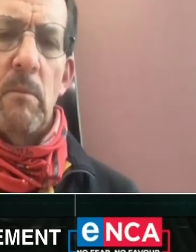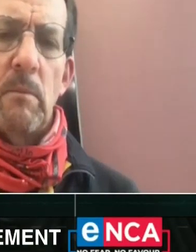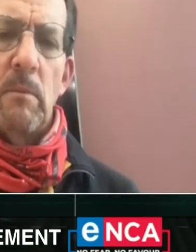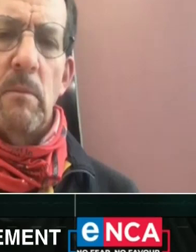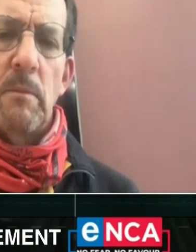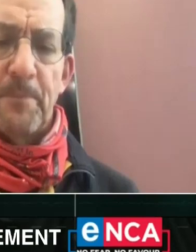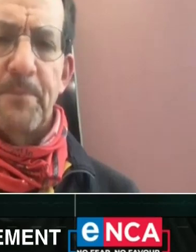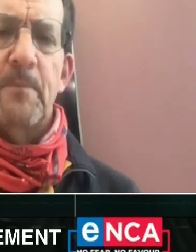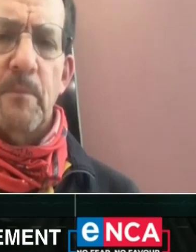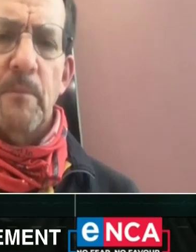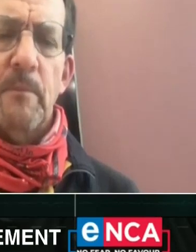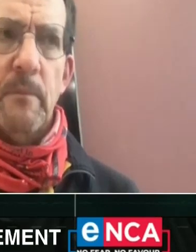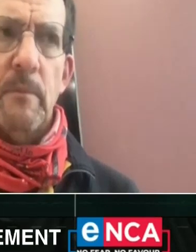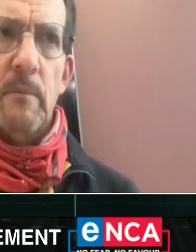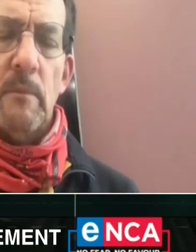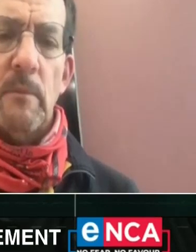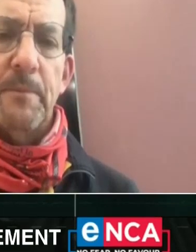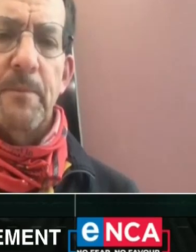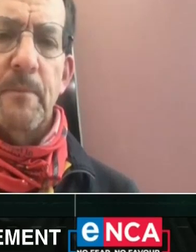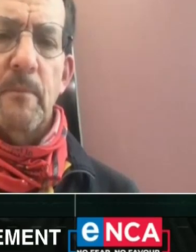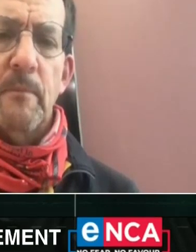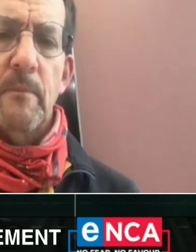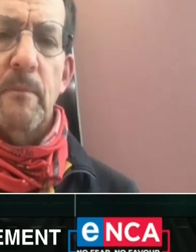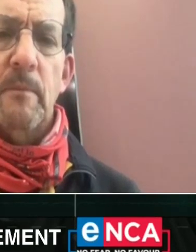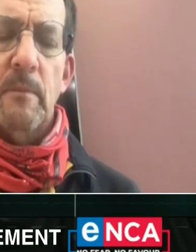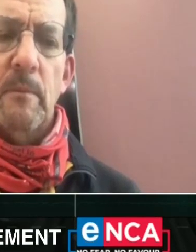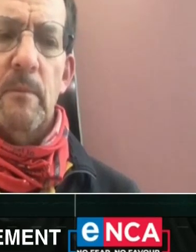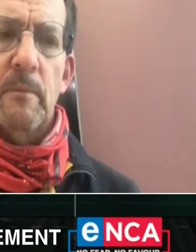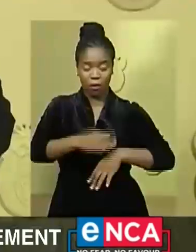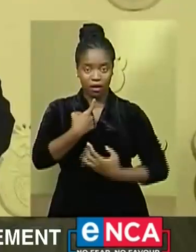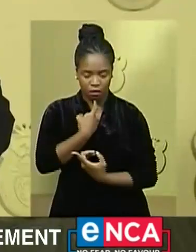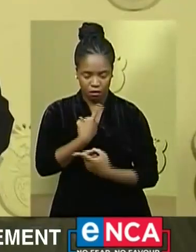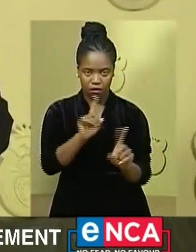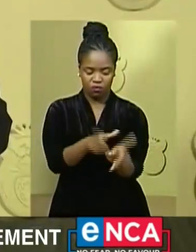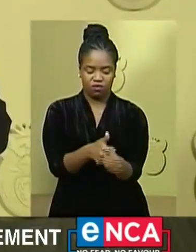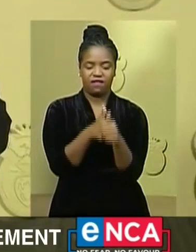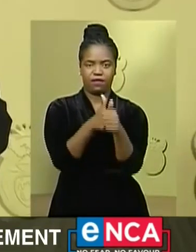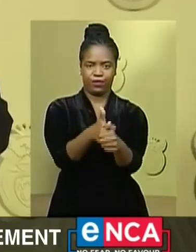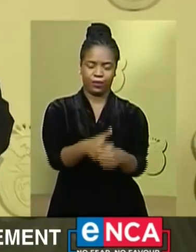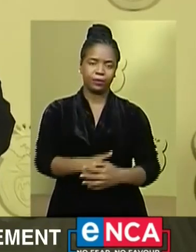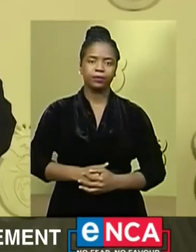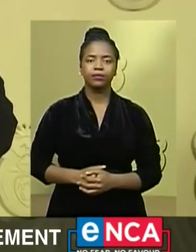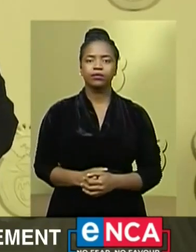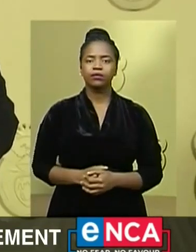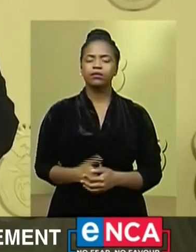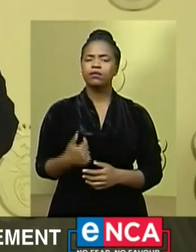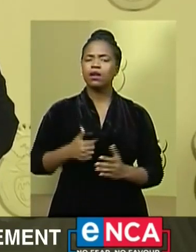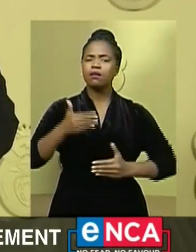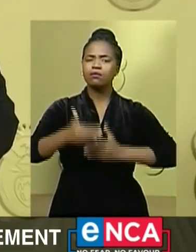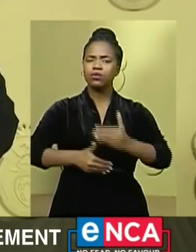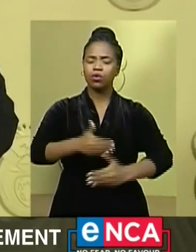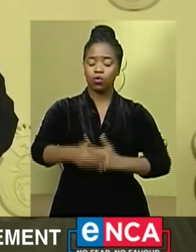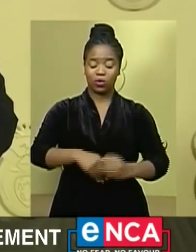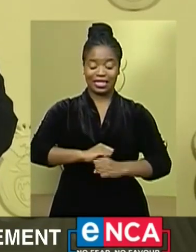address from the 23rd of March last year. Take a listen. Our analysis of the progress of the